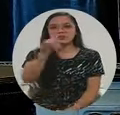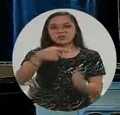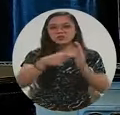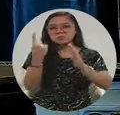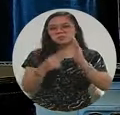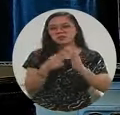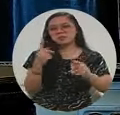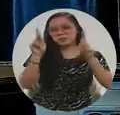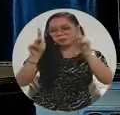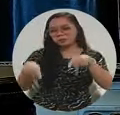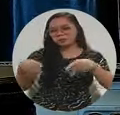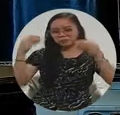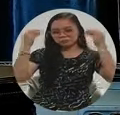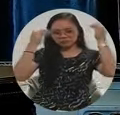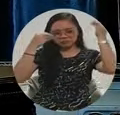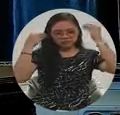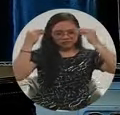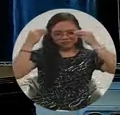Usahay ang tao